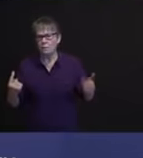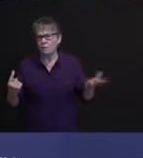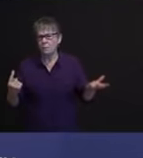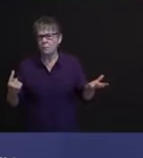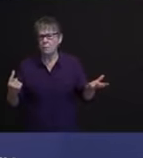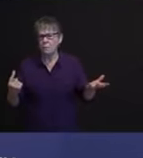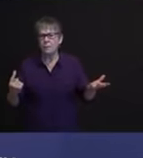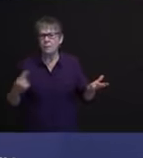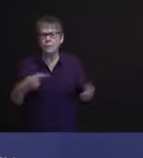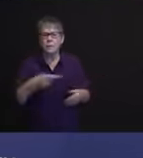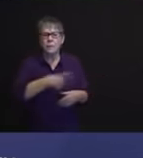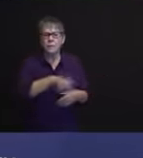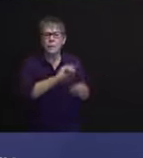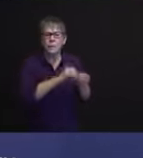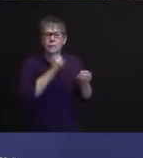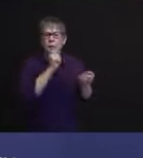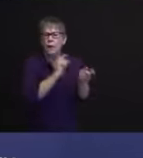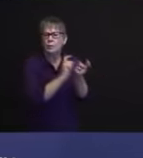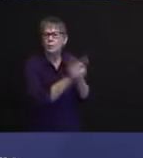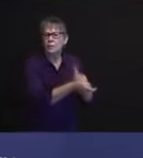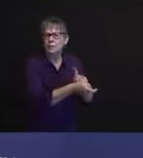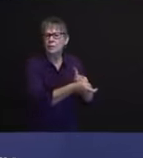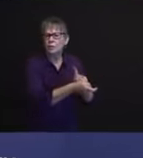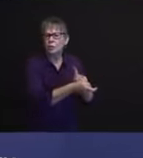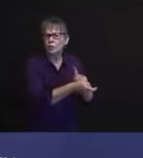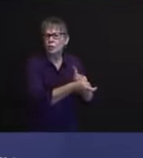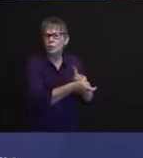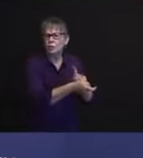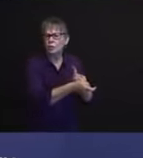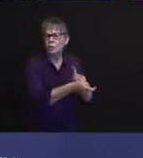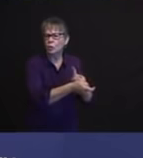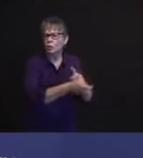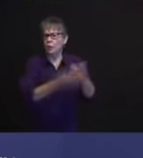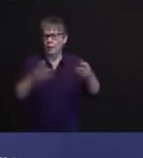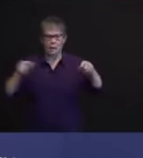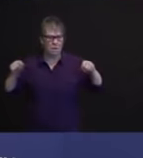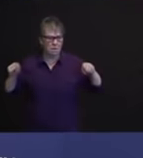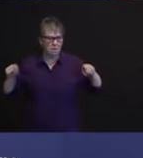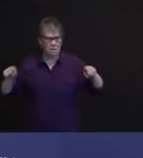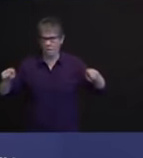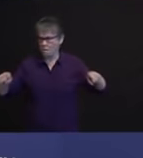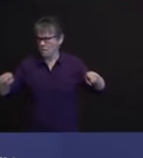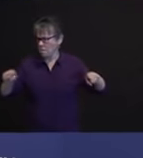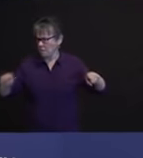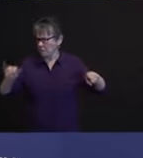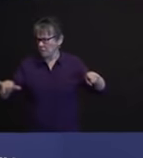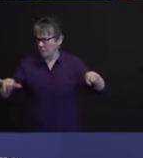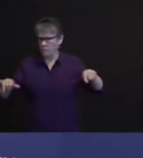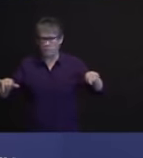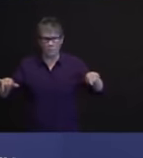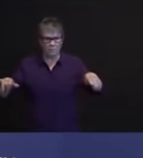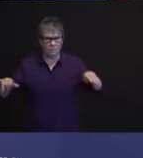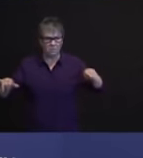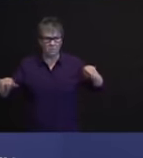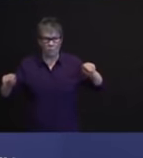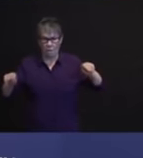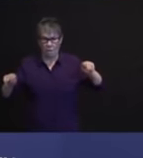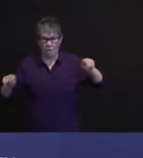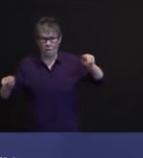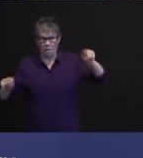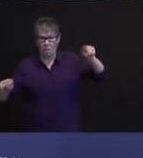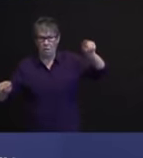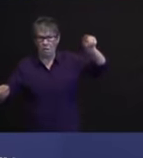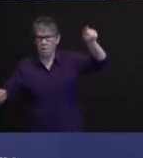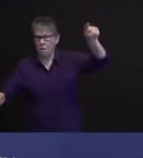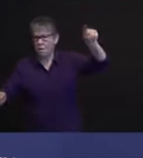we've seen is we've seen some decrease in the rate of transmission from, and I don't remember the exact numbers, roughly 1.4 or so